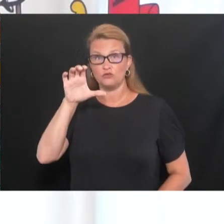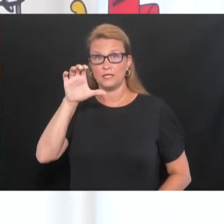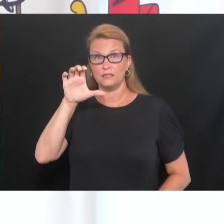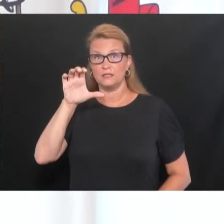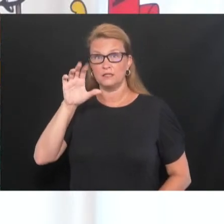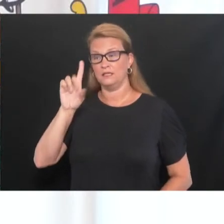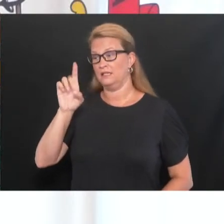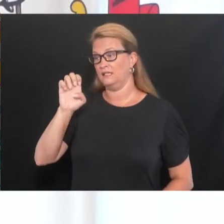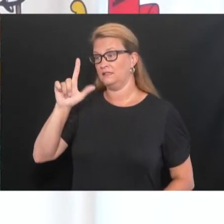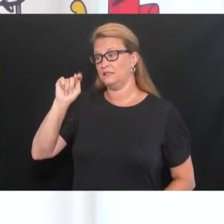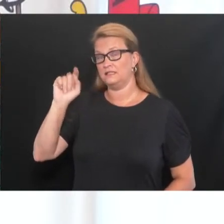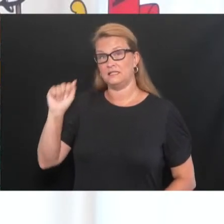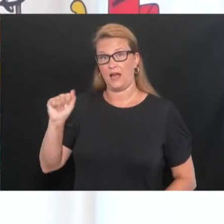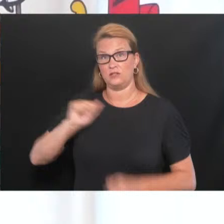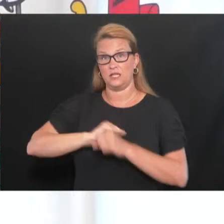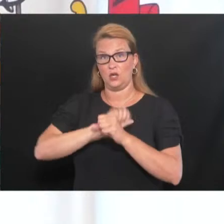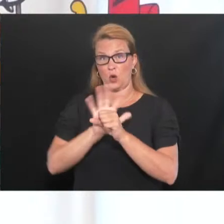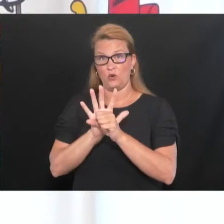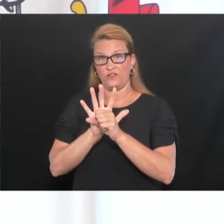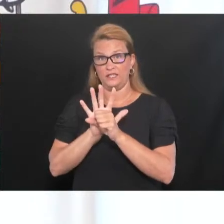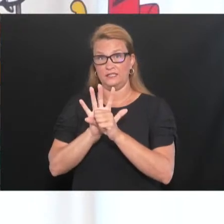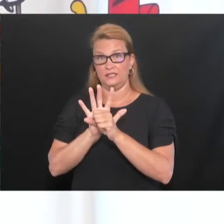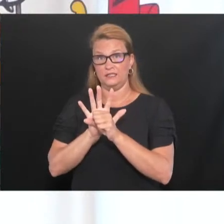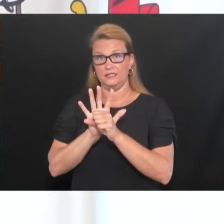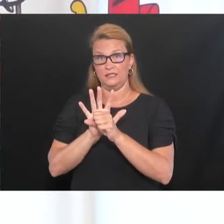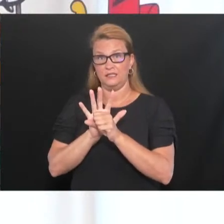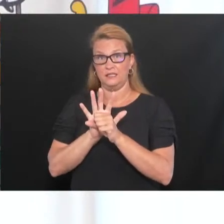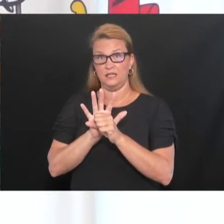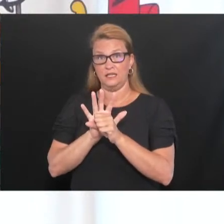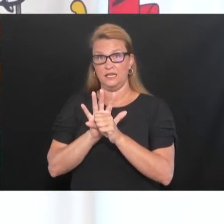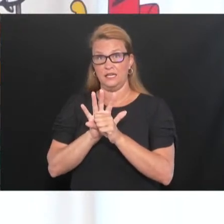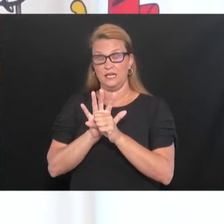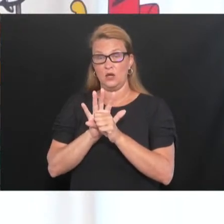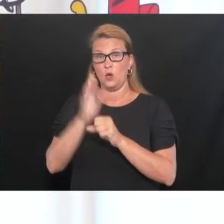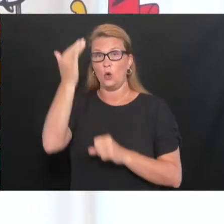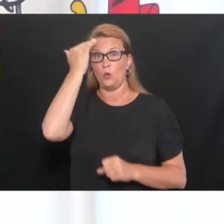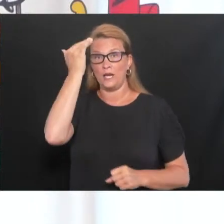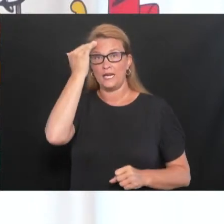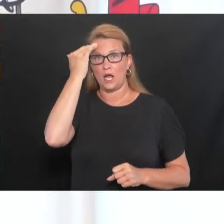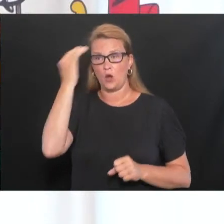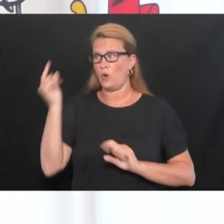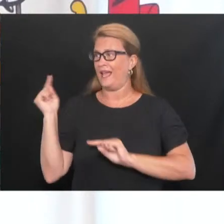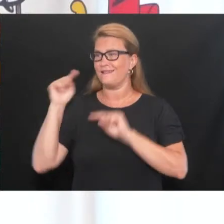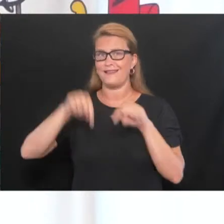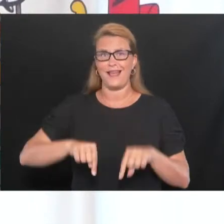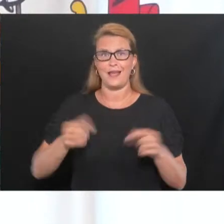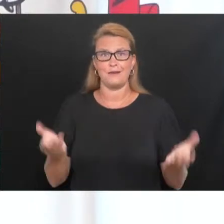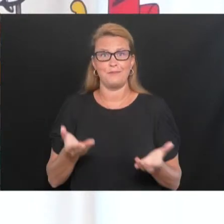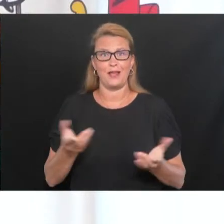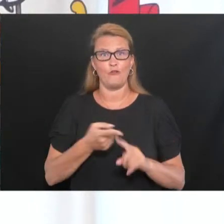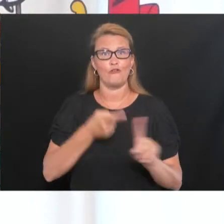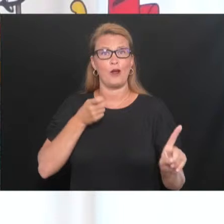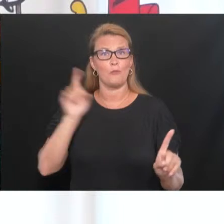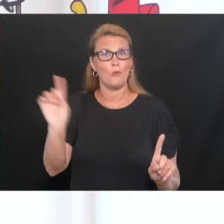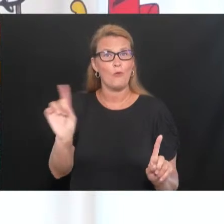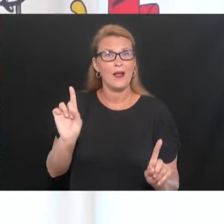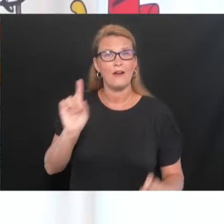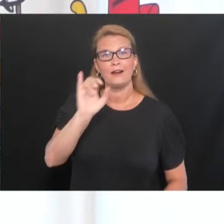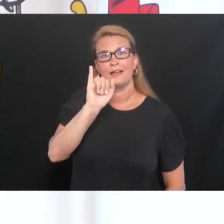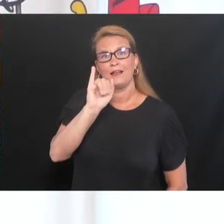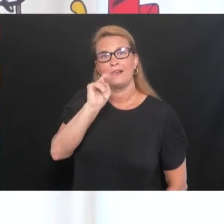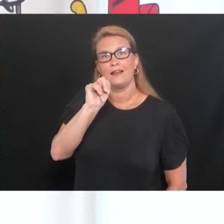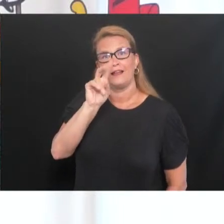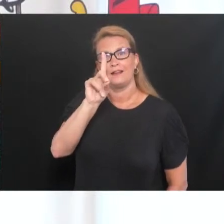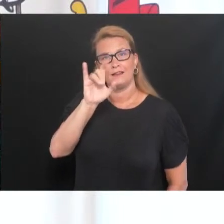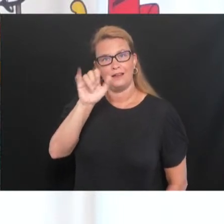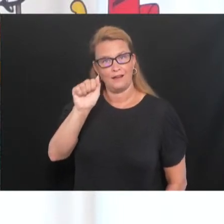cases. We all know that this came from India, and